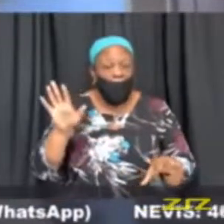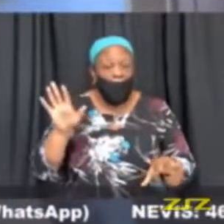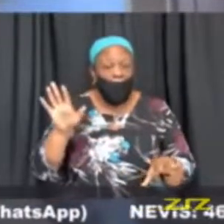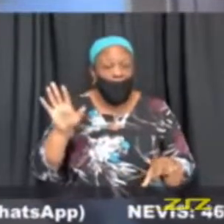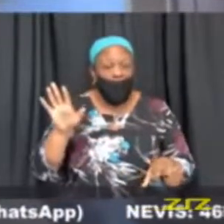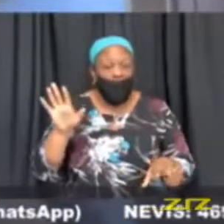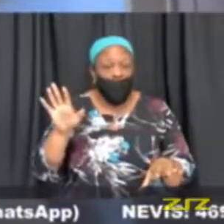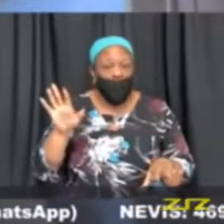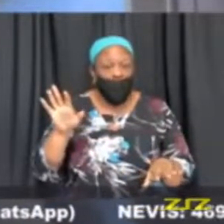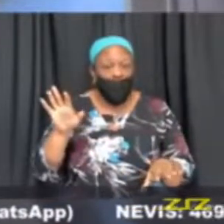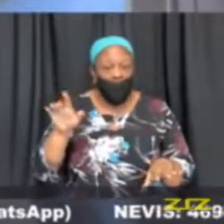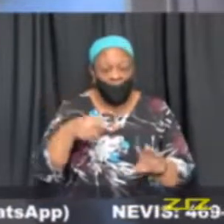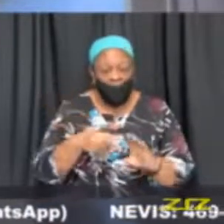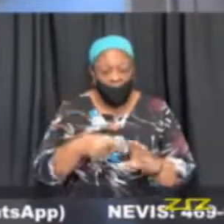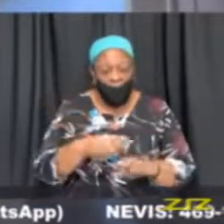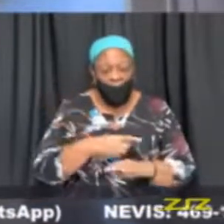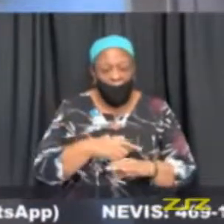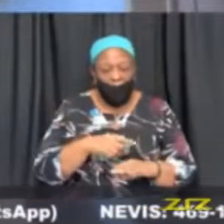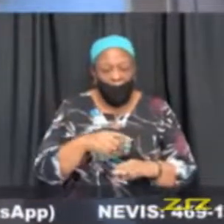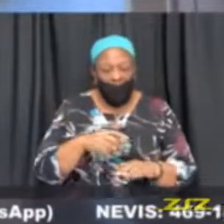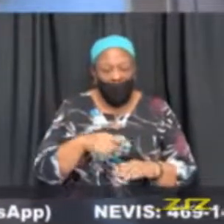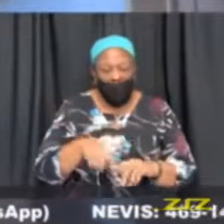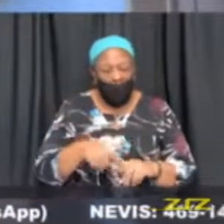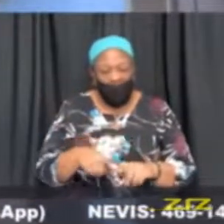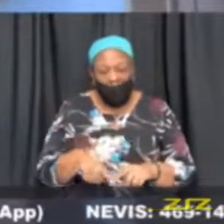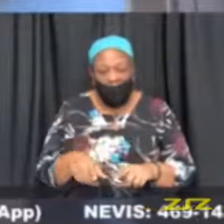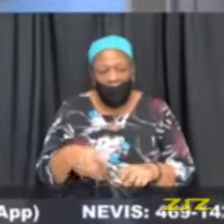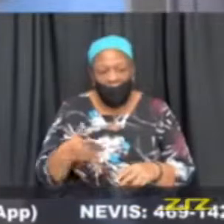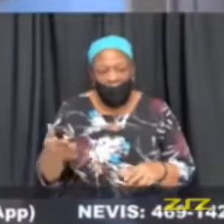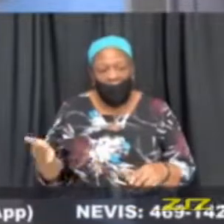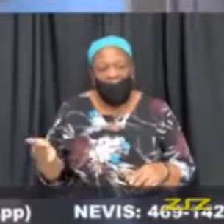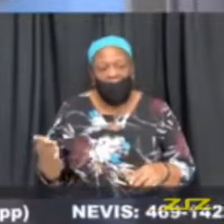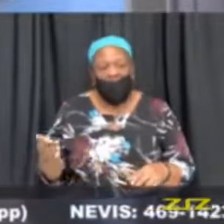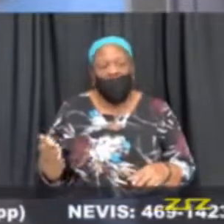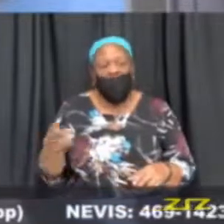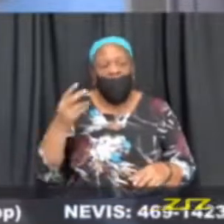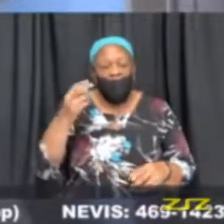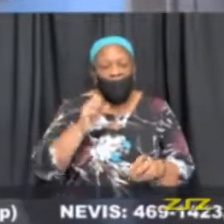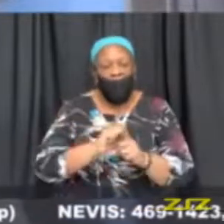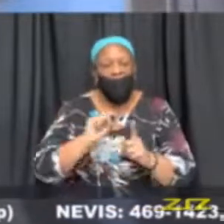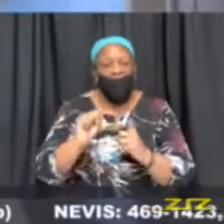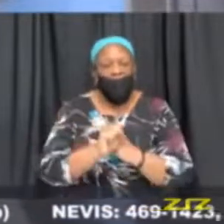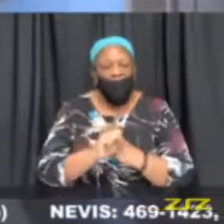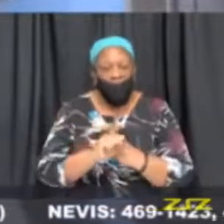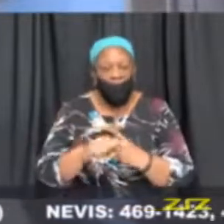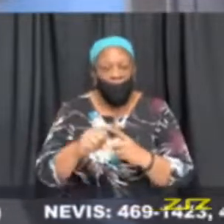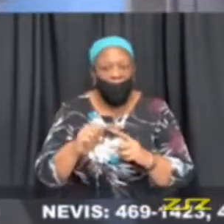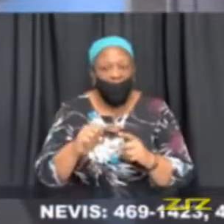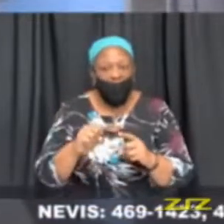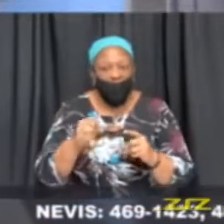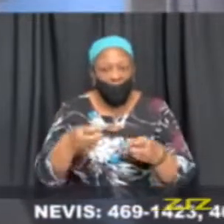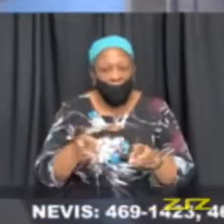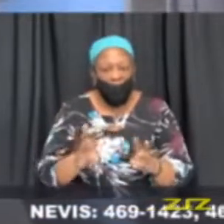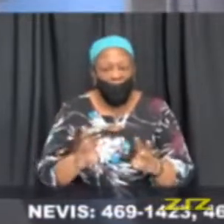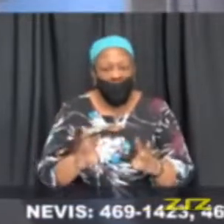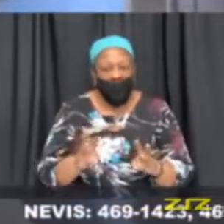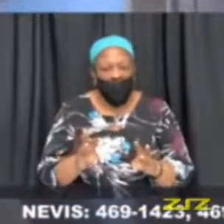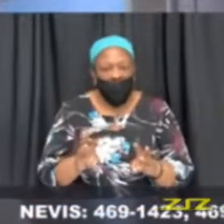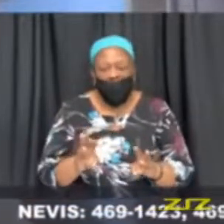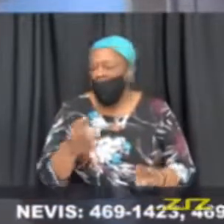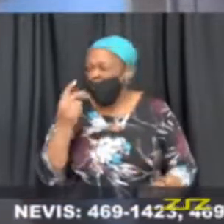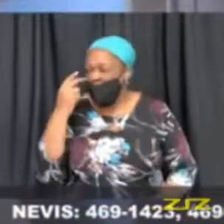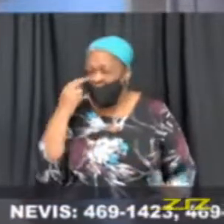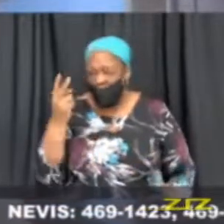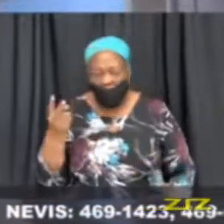Facebook page, Instagram, Twitter. And if you have any questions, you can certainly email us